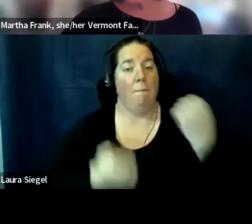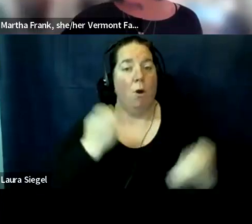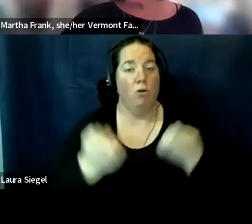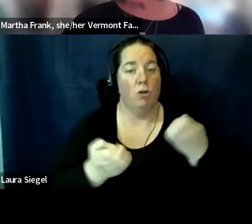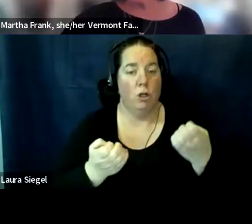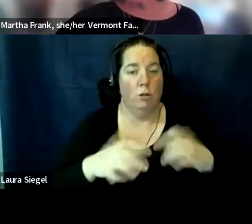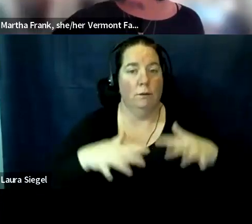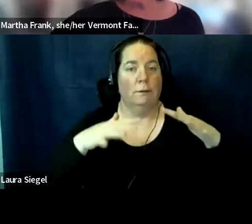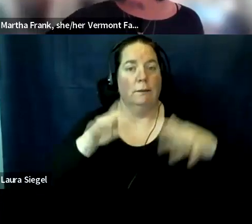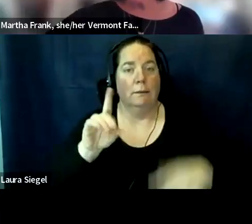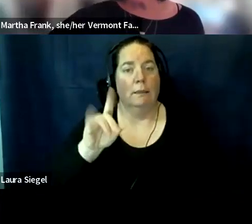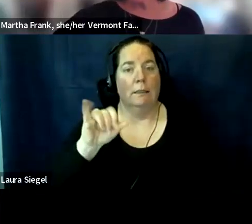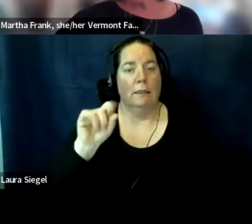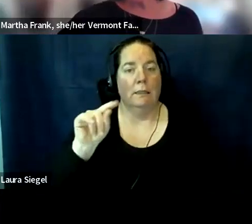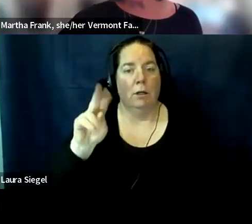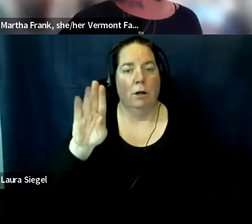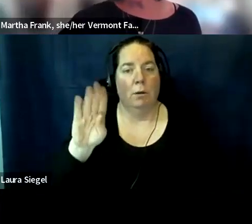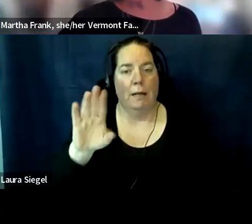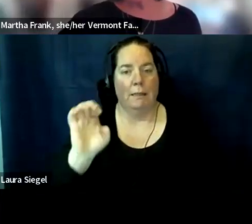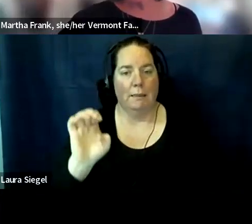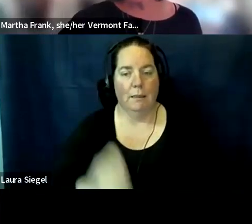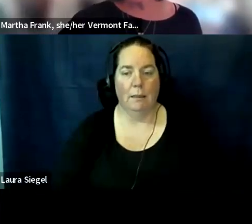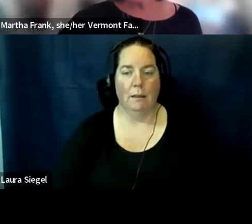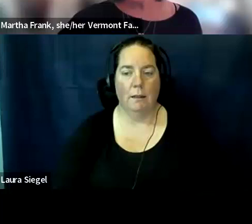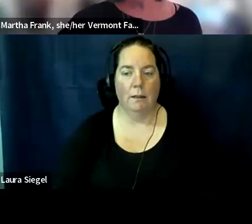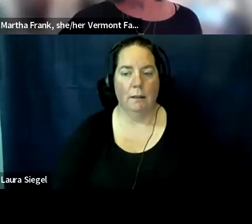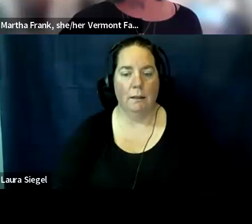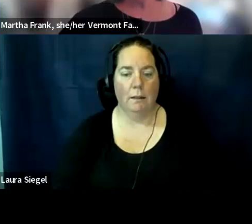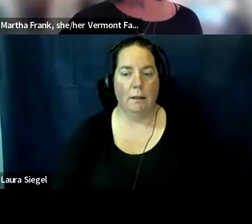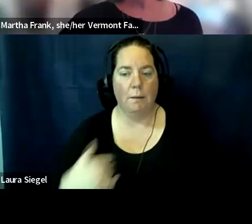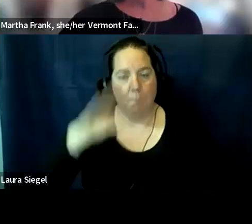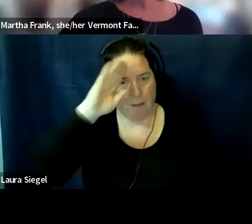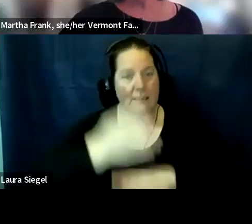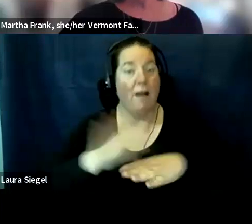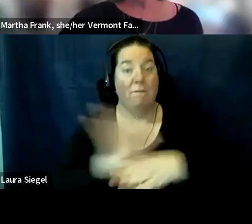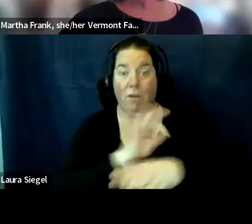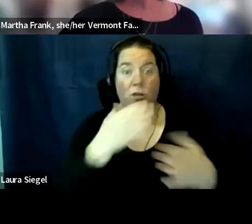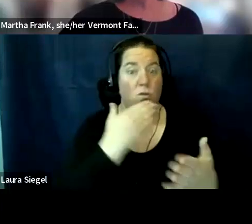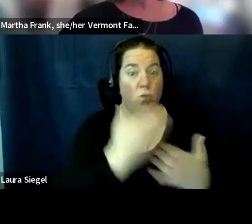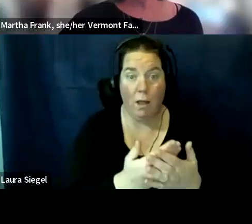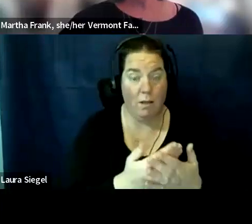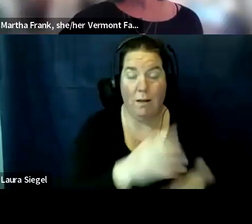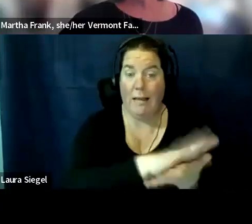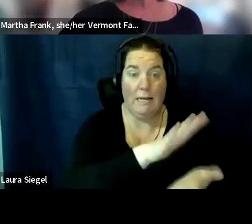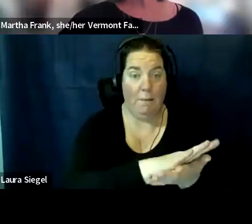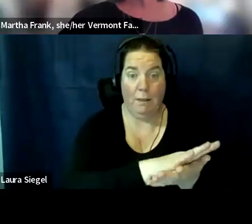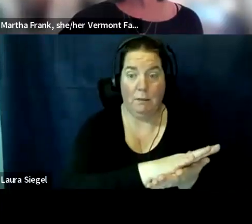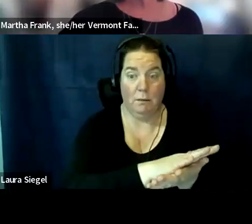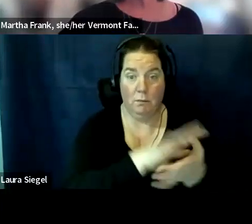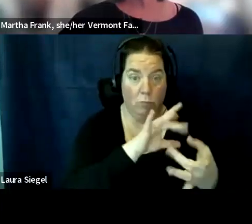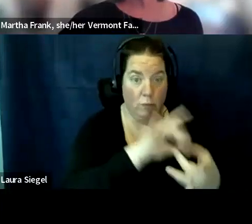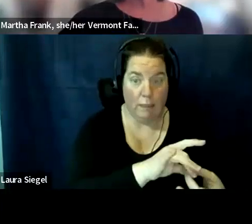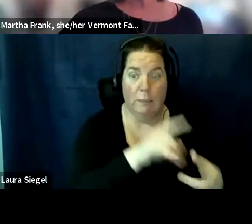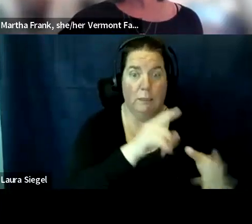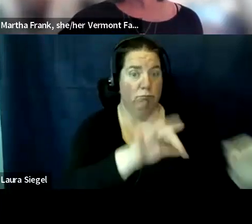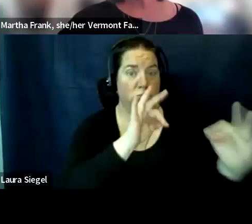disturbance that have a son who functions very well as far as academics, like superior in